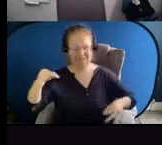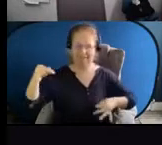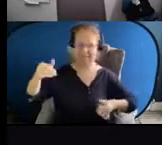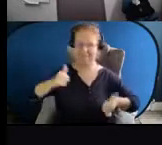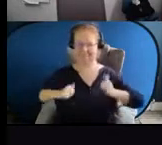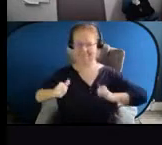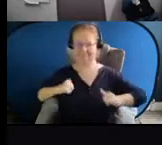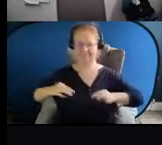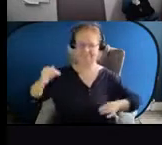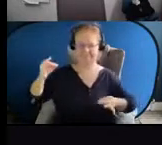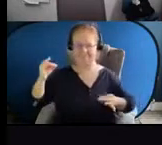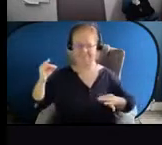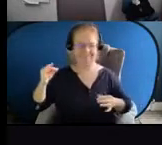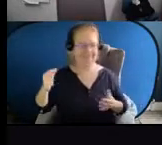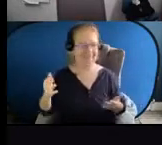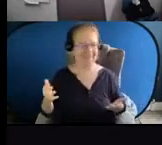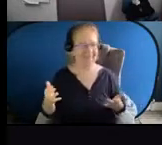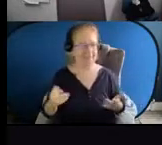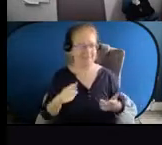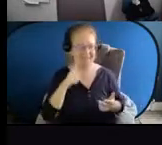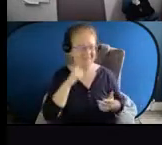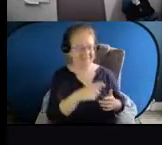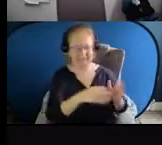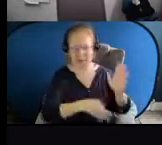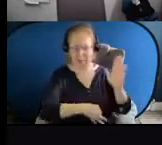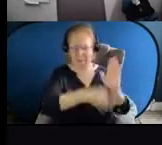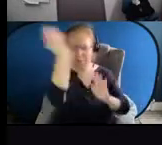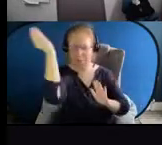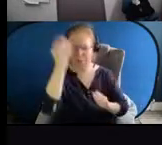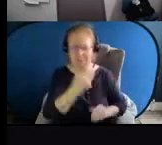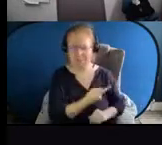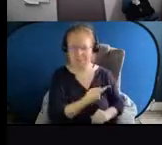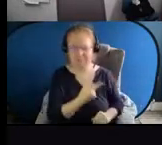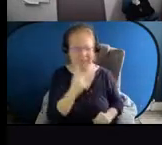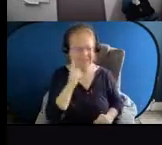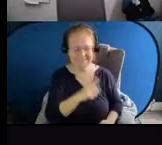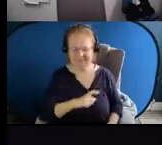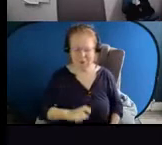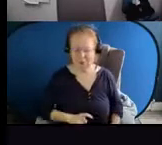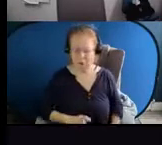and see the advancement that they've made in themselves, and to see the